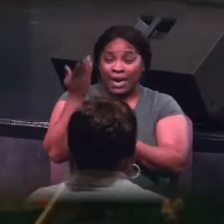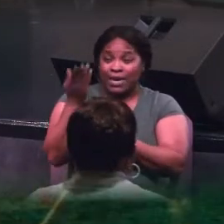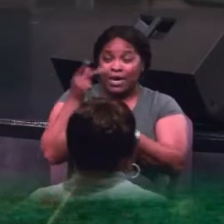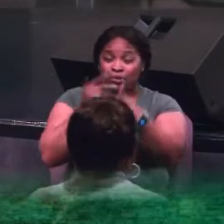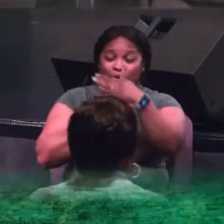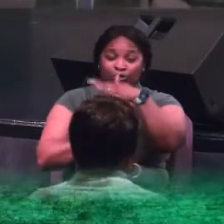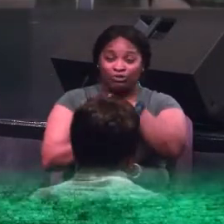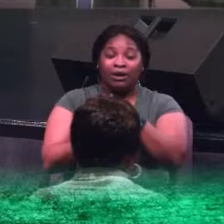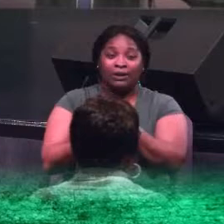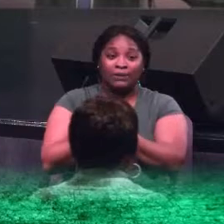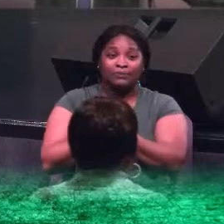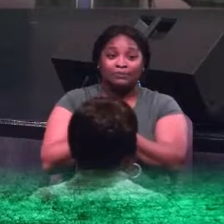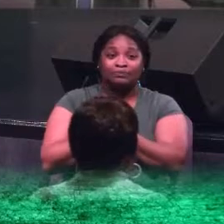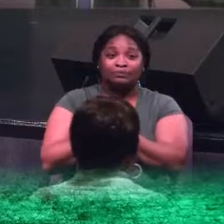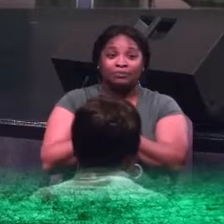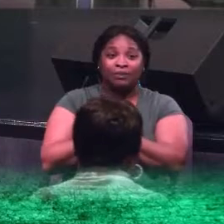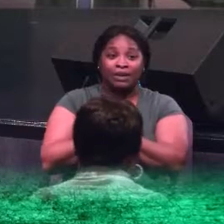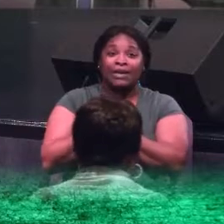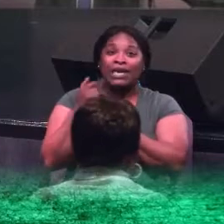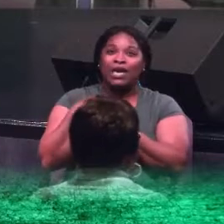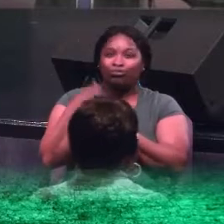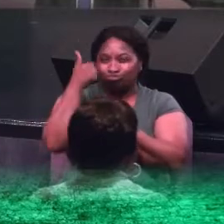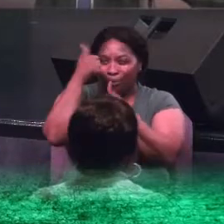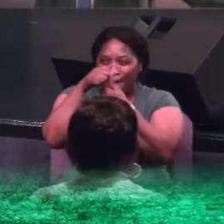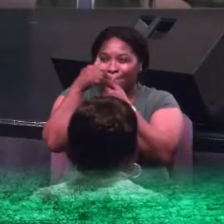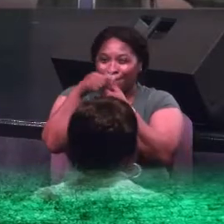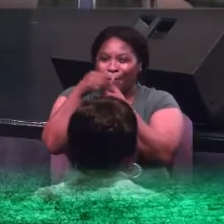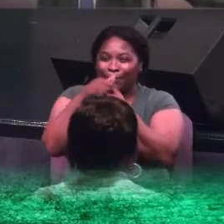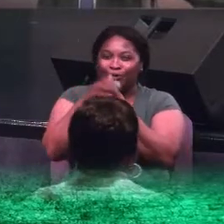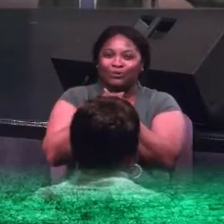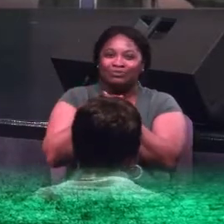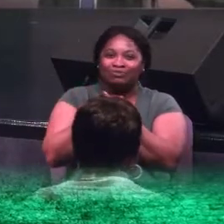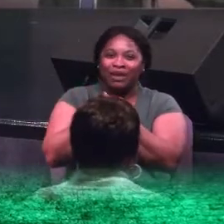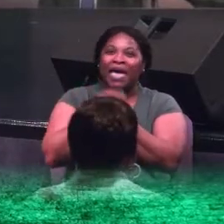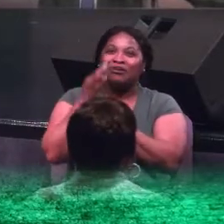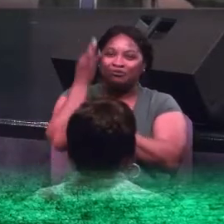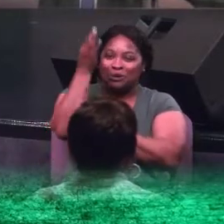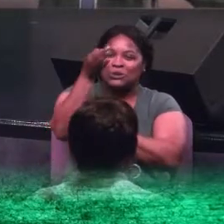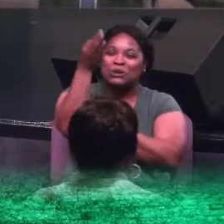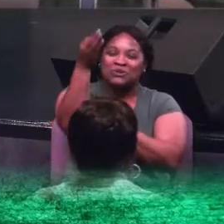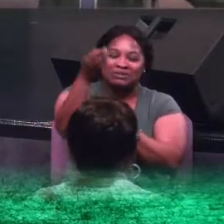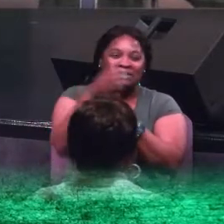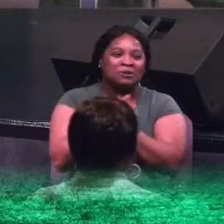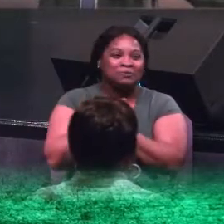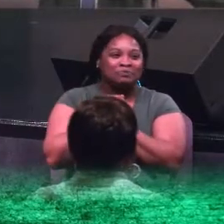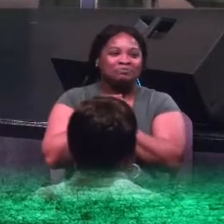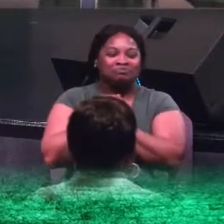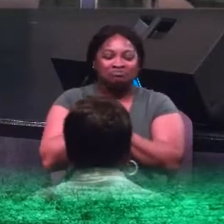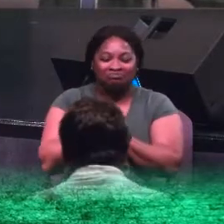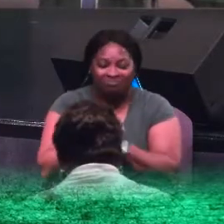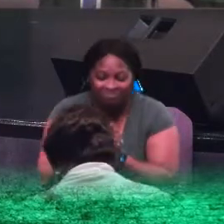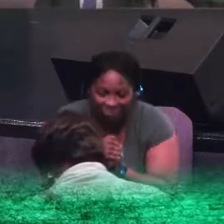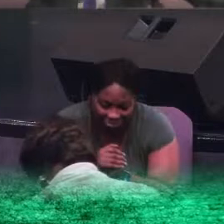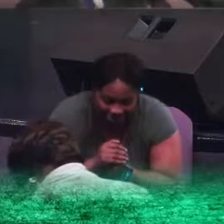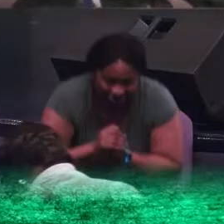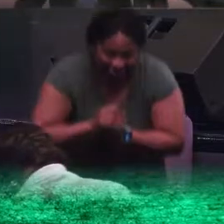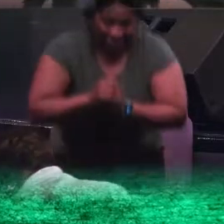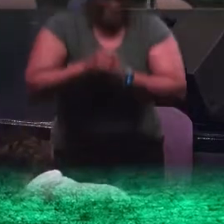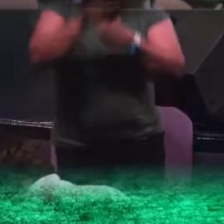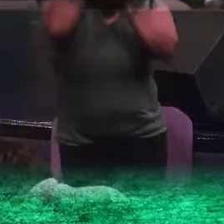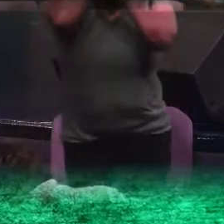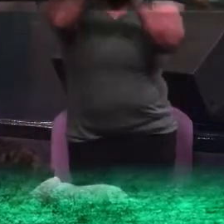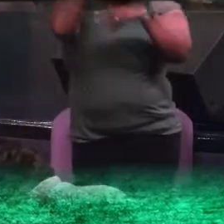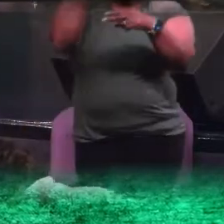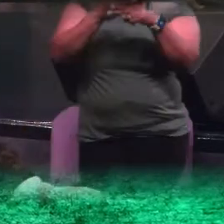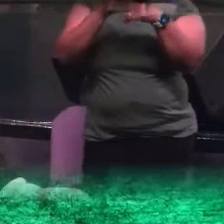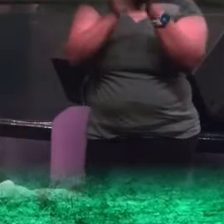prophetic. He was nostalgic. And he was futuristic. Father, in the name of Jesus, we thank